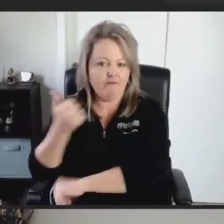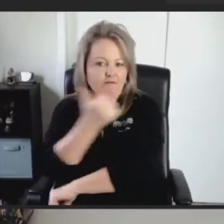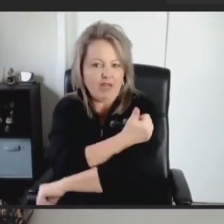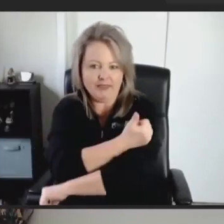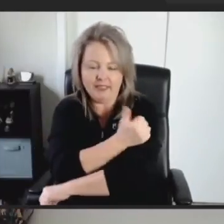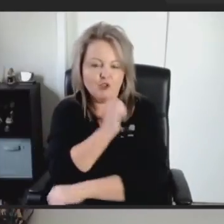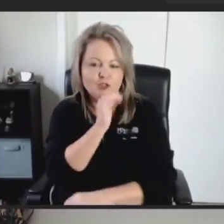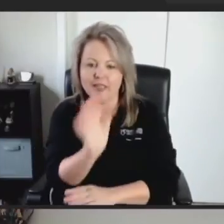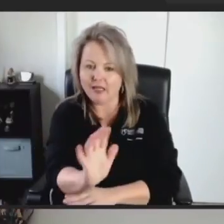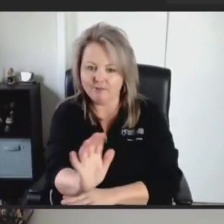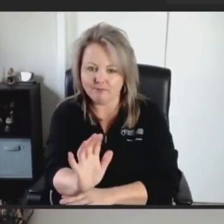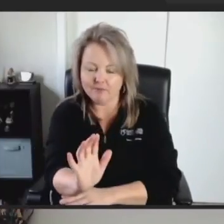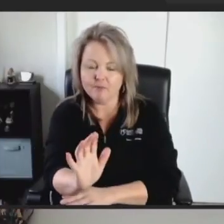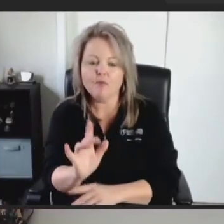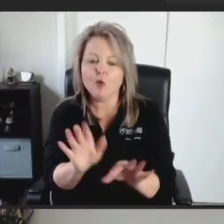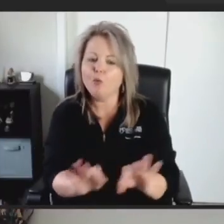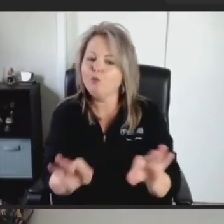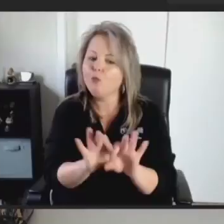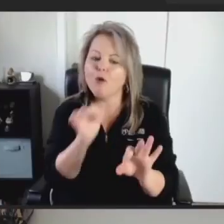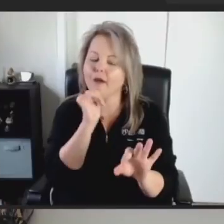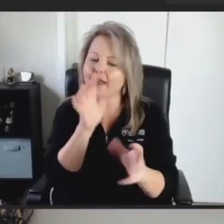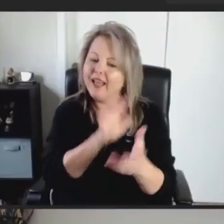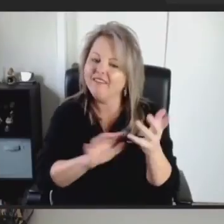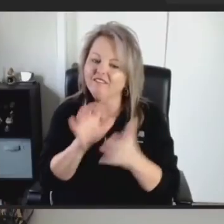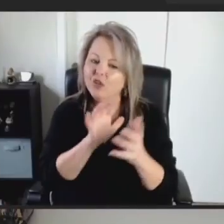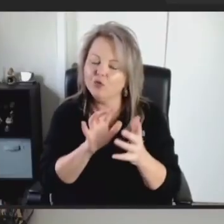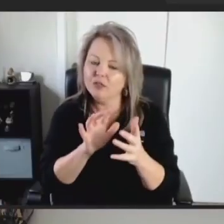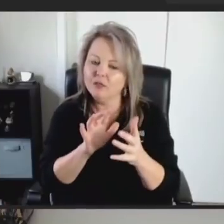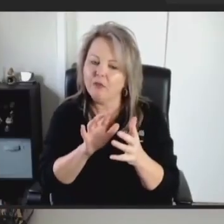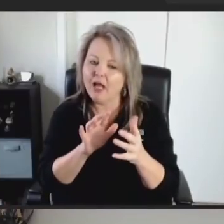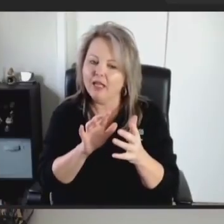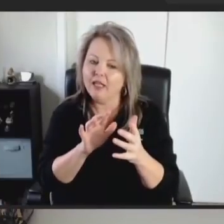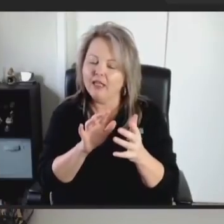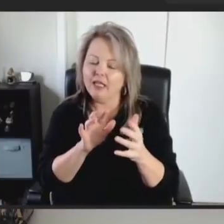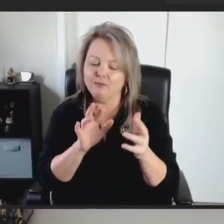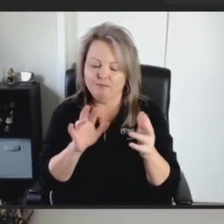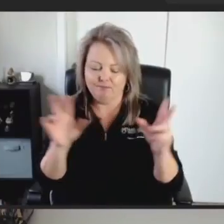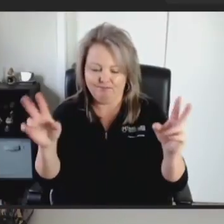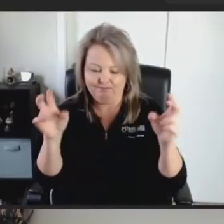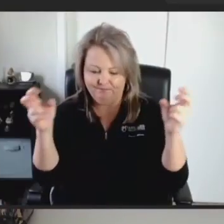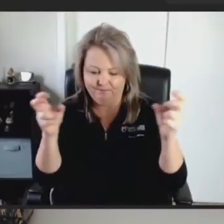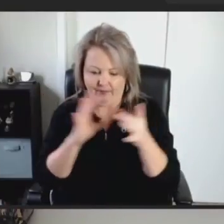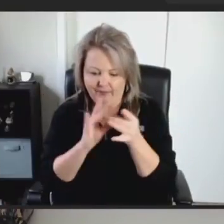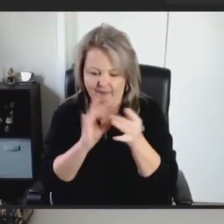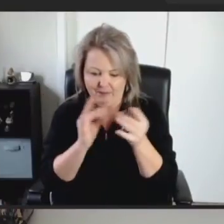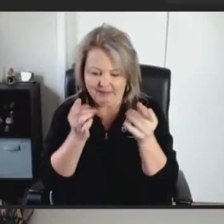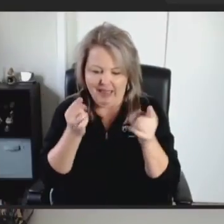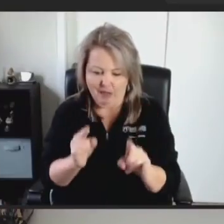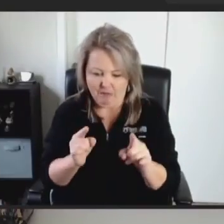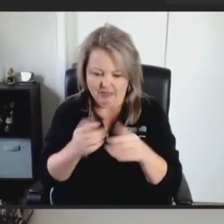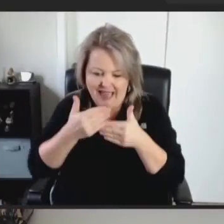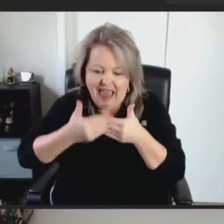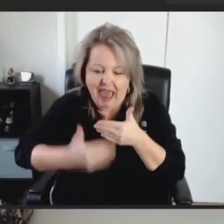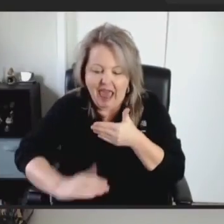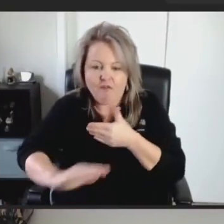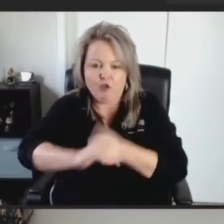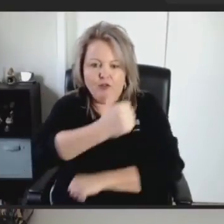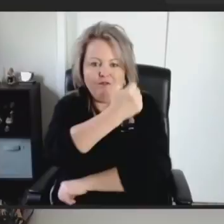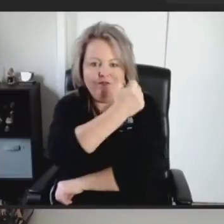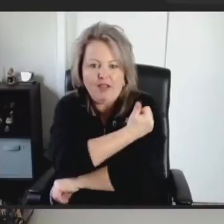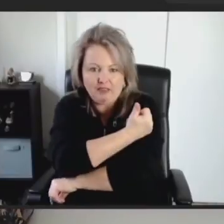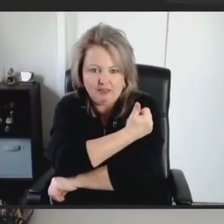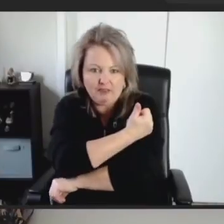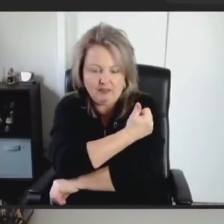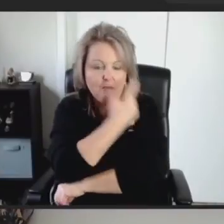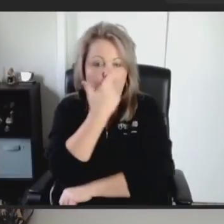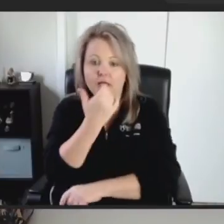not to get confused by the passive reports of what happens after a vaccine and confuse that with cause and